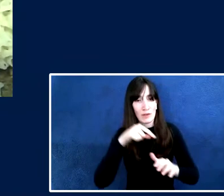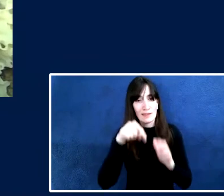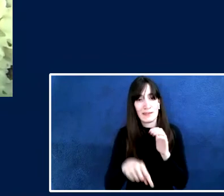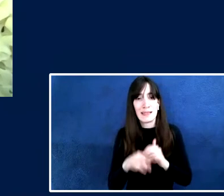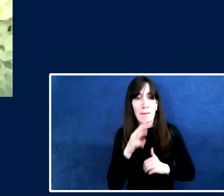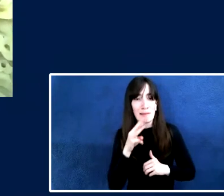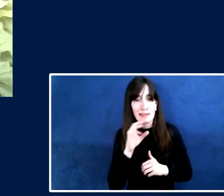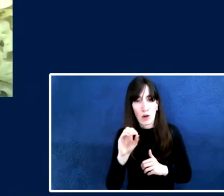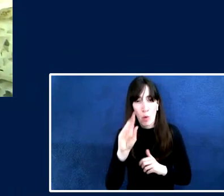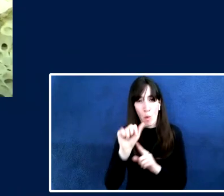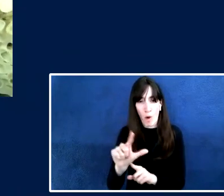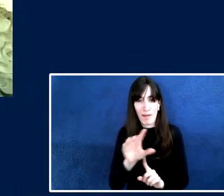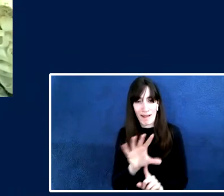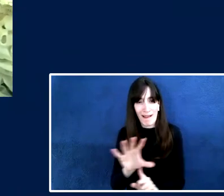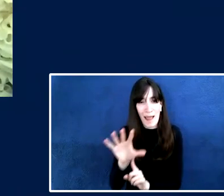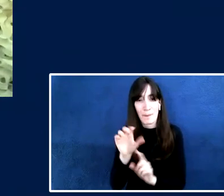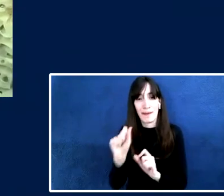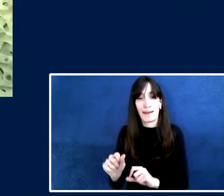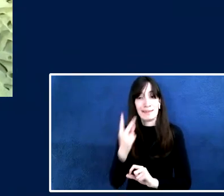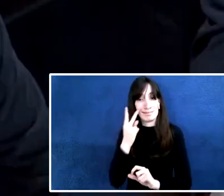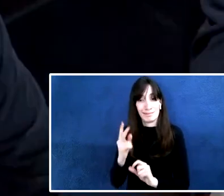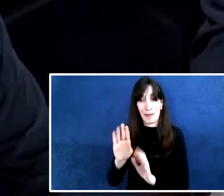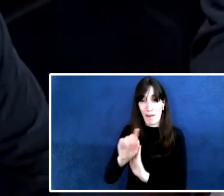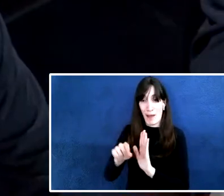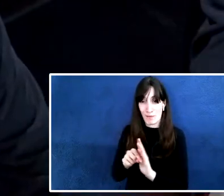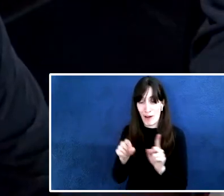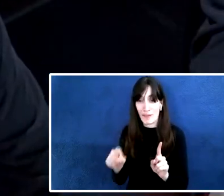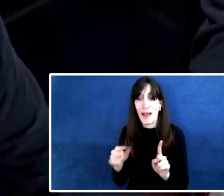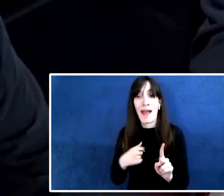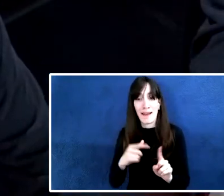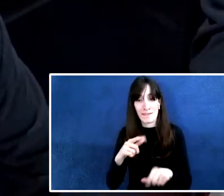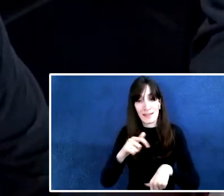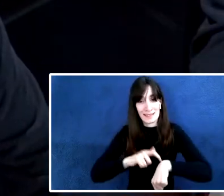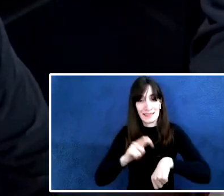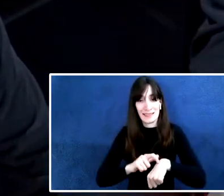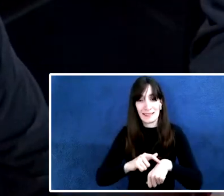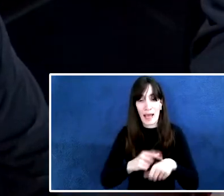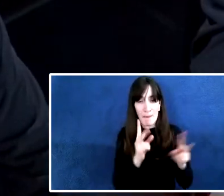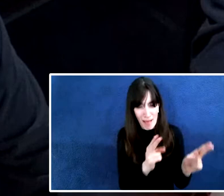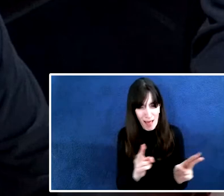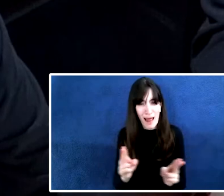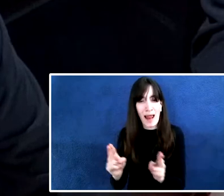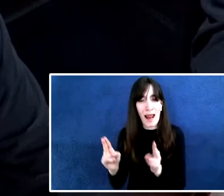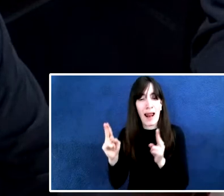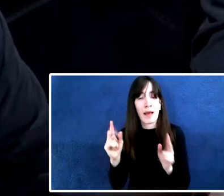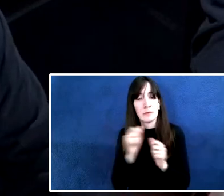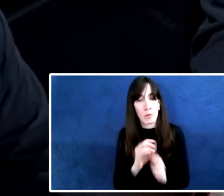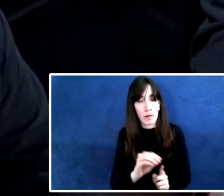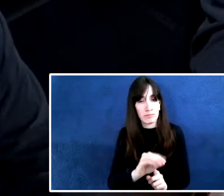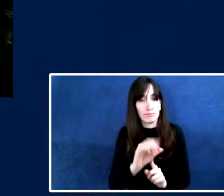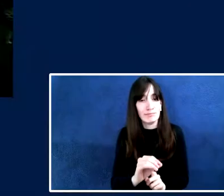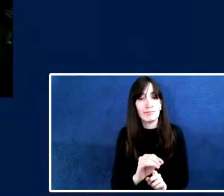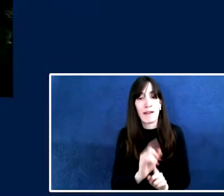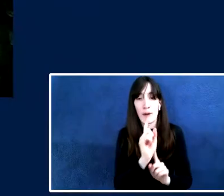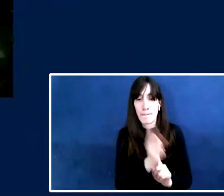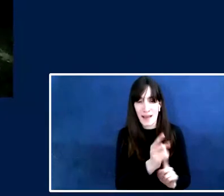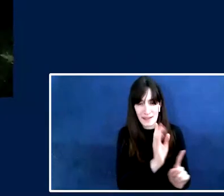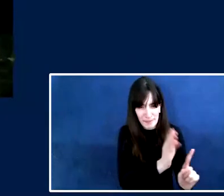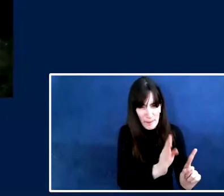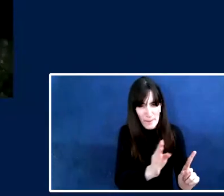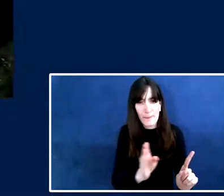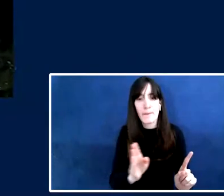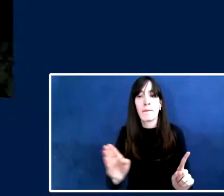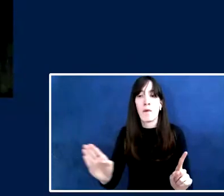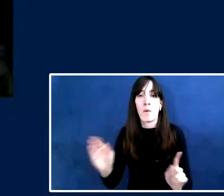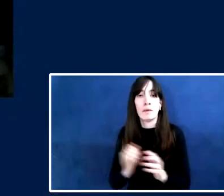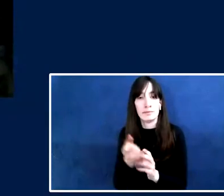the background back here. It's a time-lapse camera system that takes a shot every minute, and you can see the corals in the foreground.